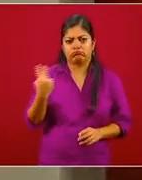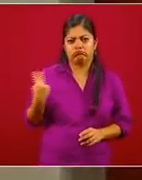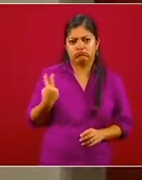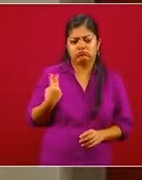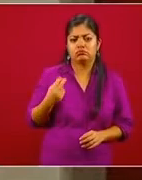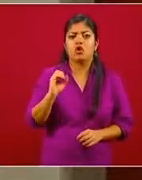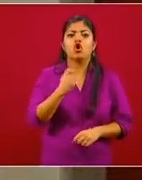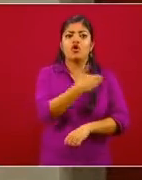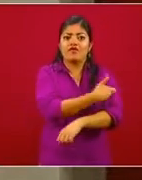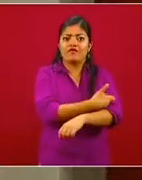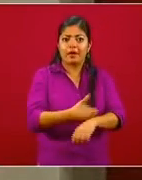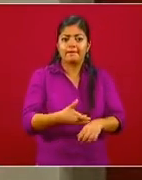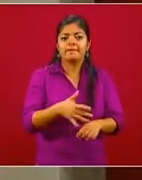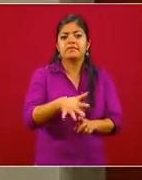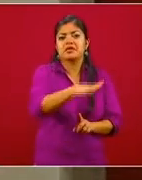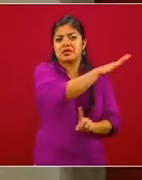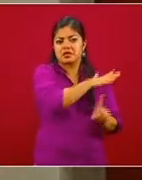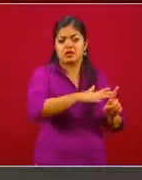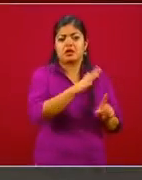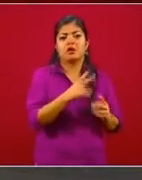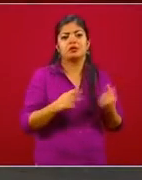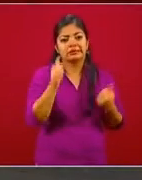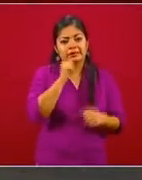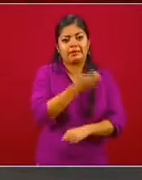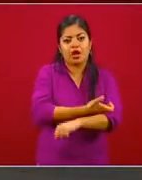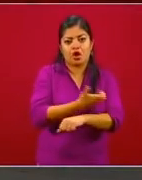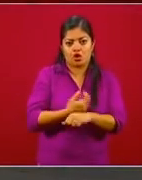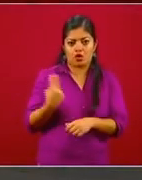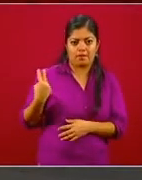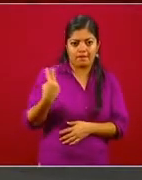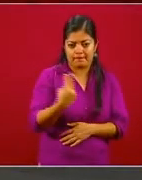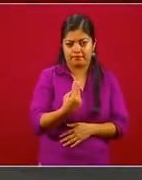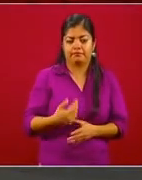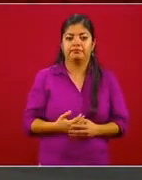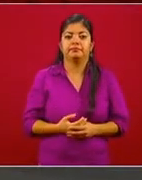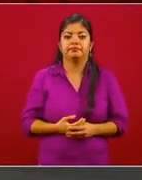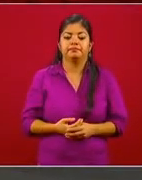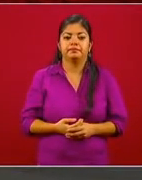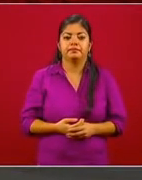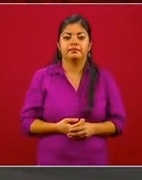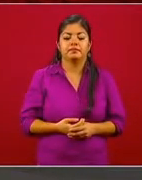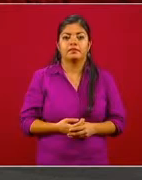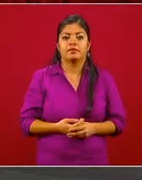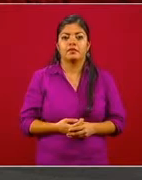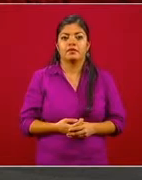their partners or social family can take part in the decision-making process.